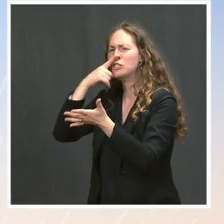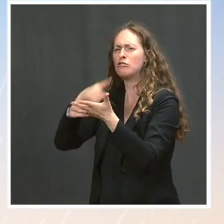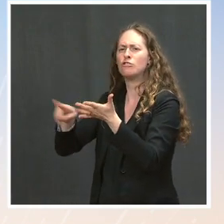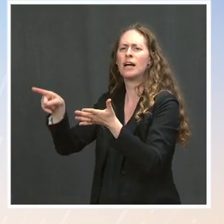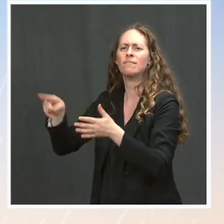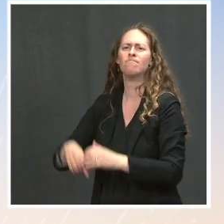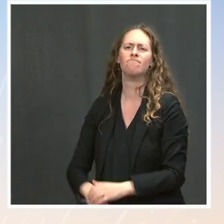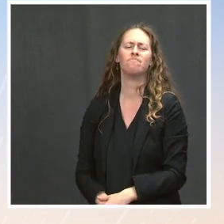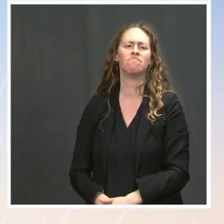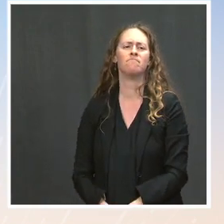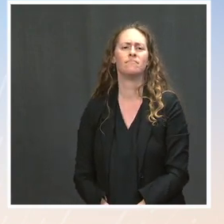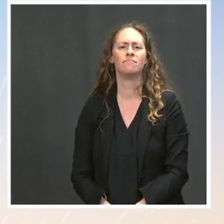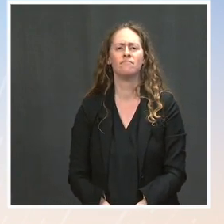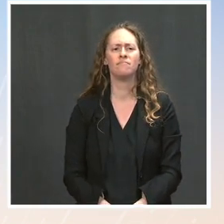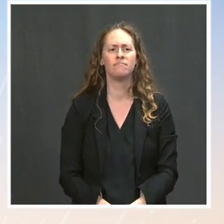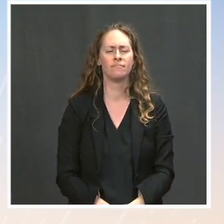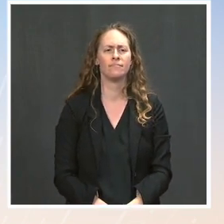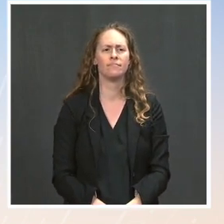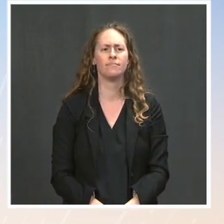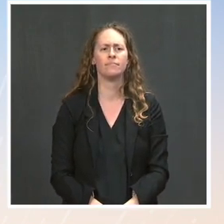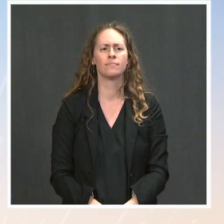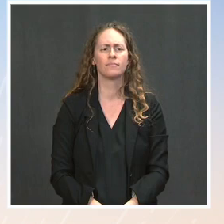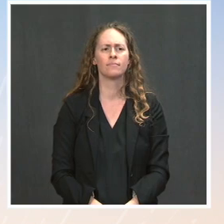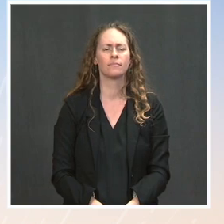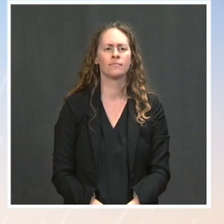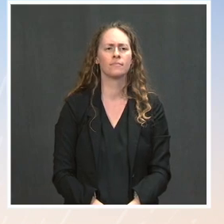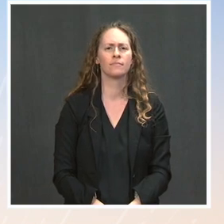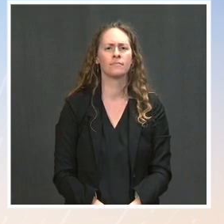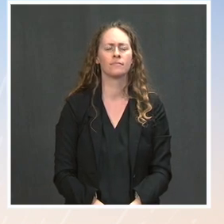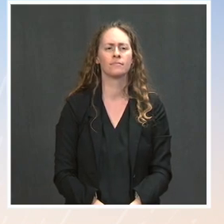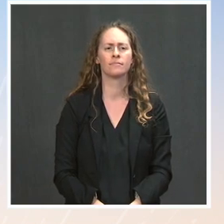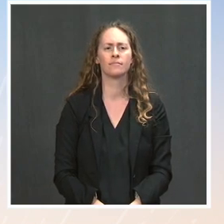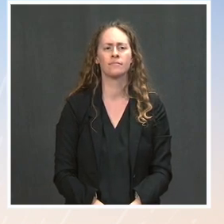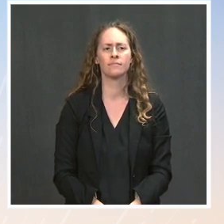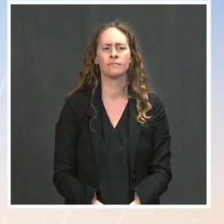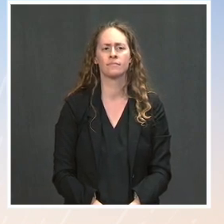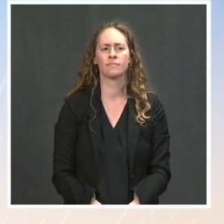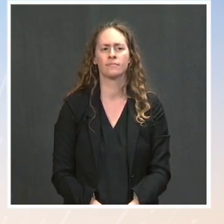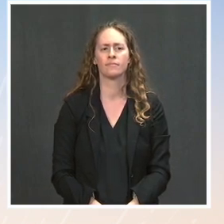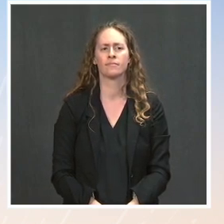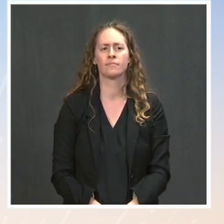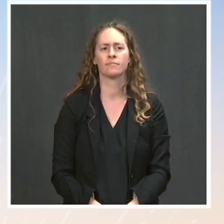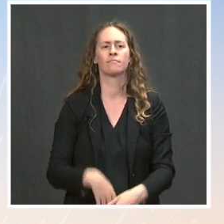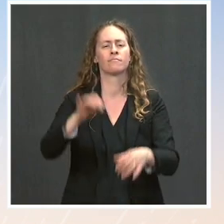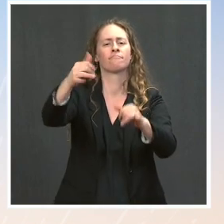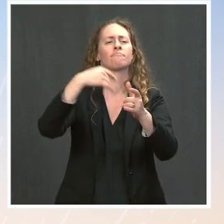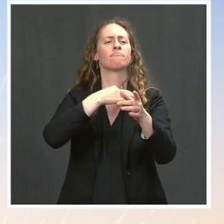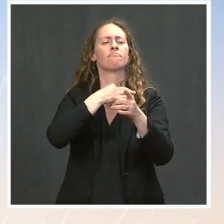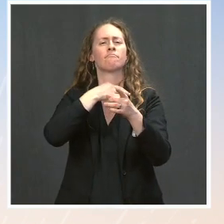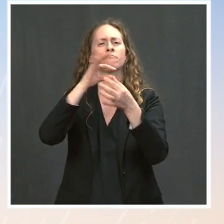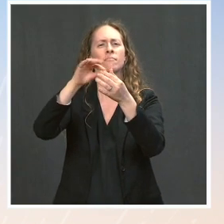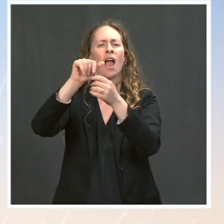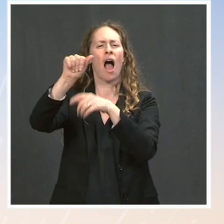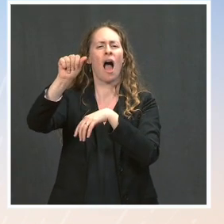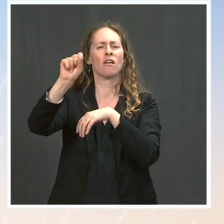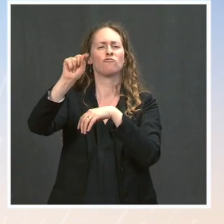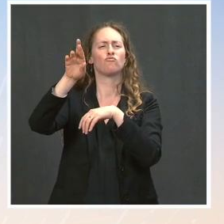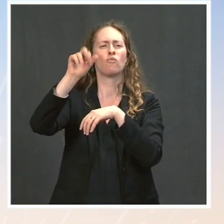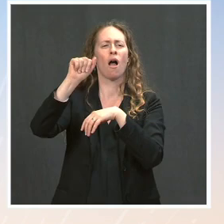a clarification sure. question. Previously, when you released doses of the AstraZeneca vaccine to Canada and